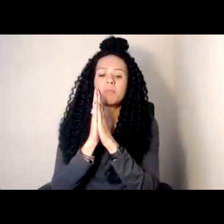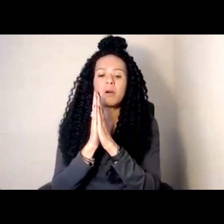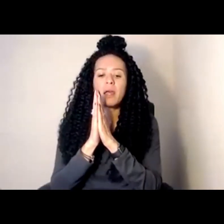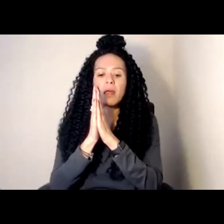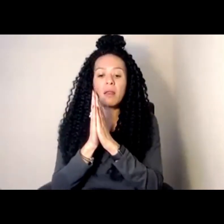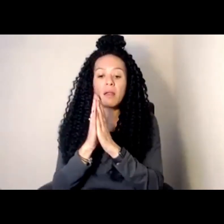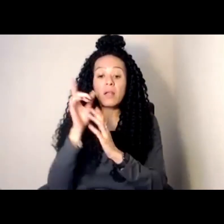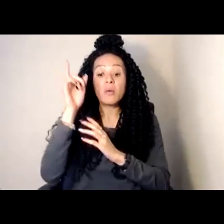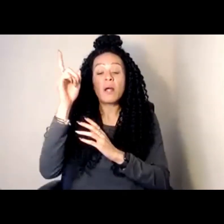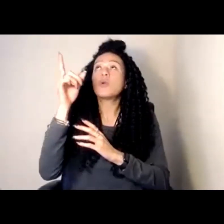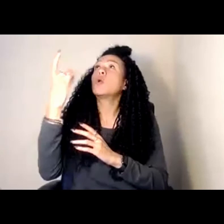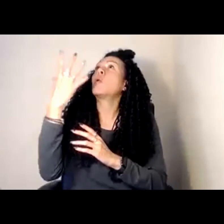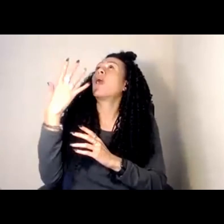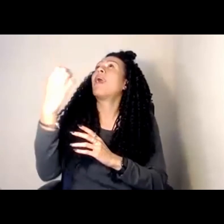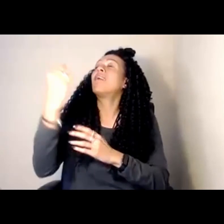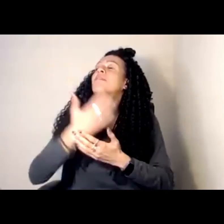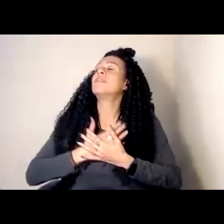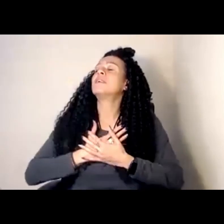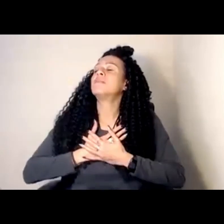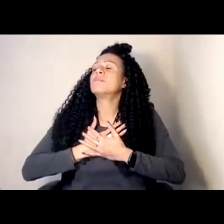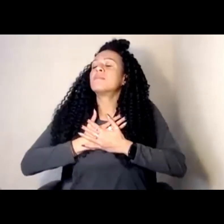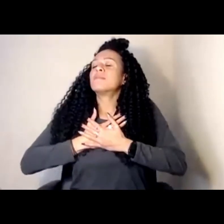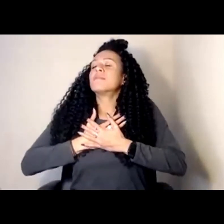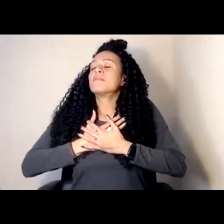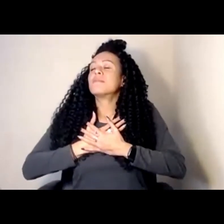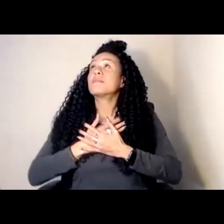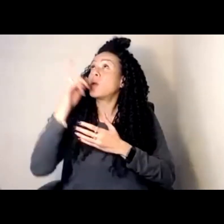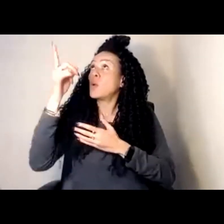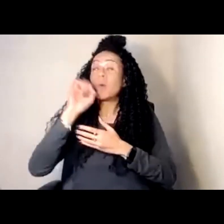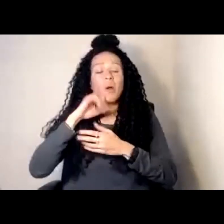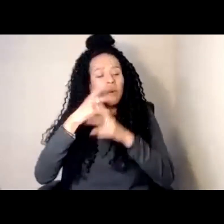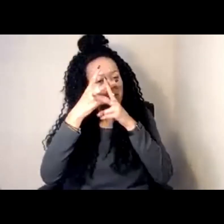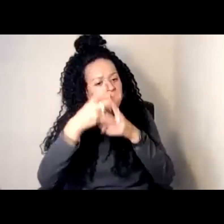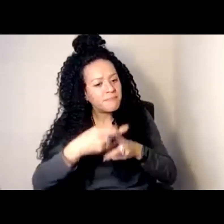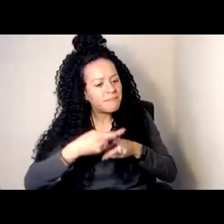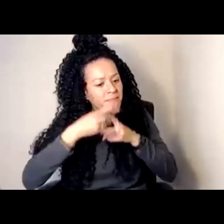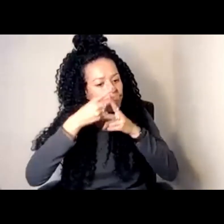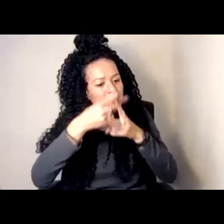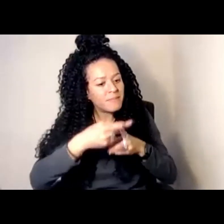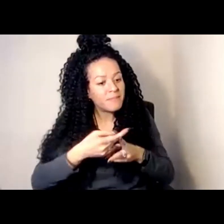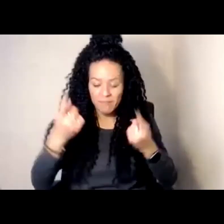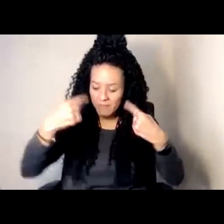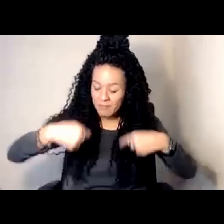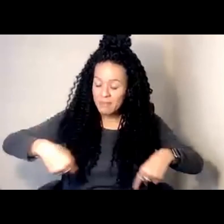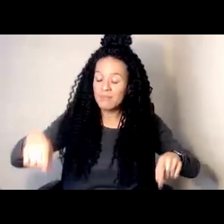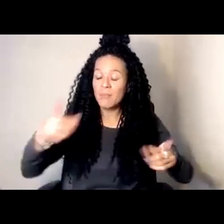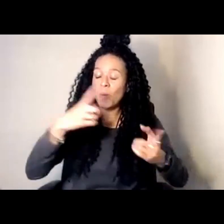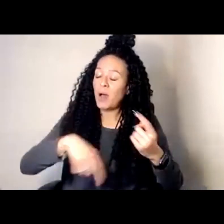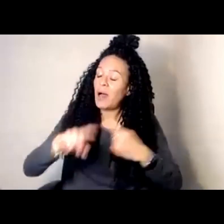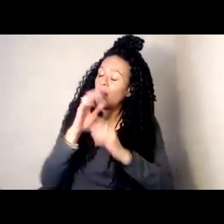pray that thou with wonted love wouldst keep thy watch around